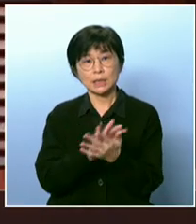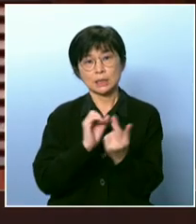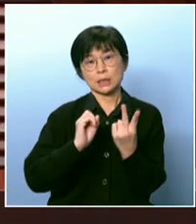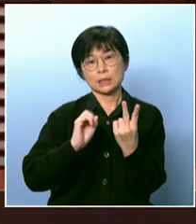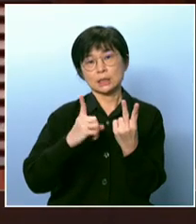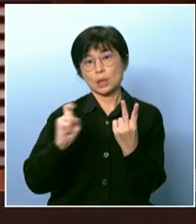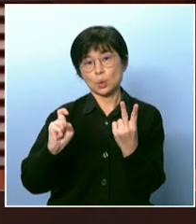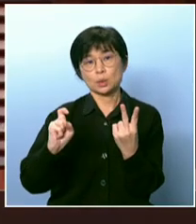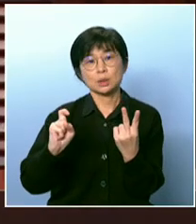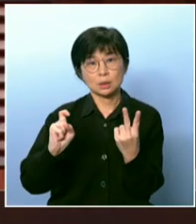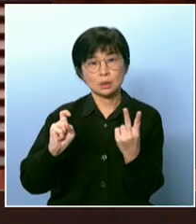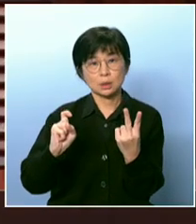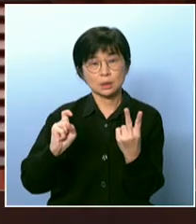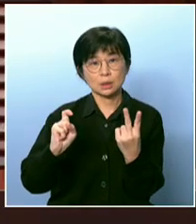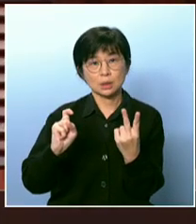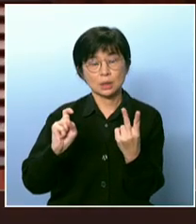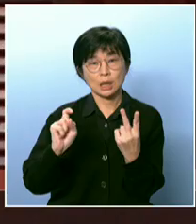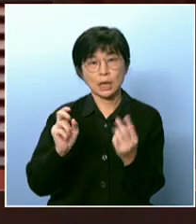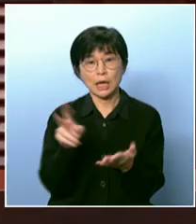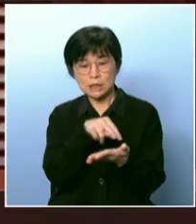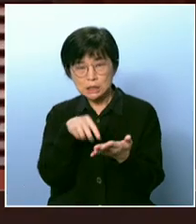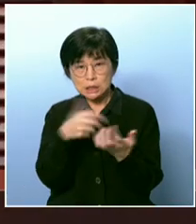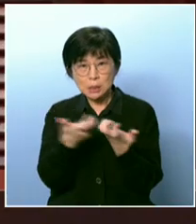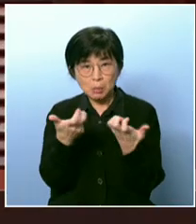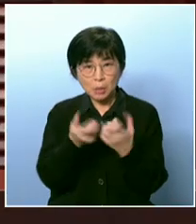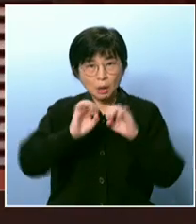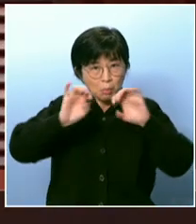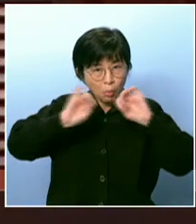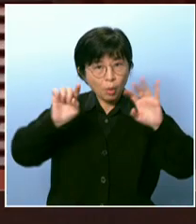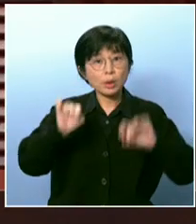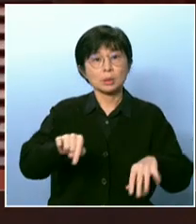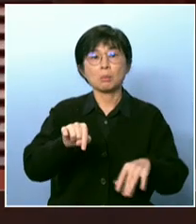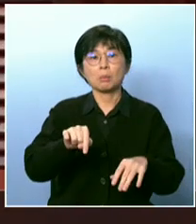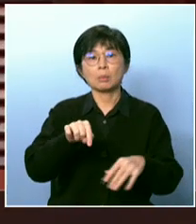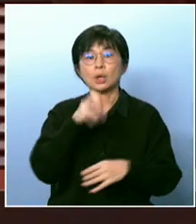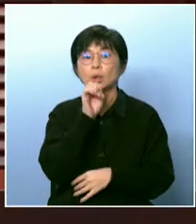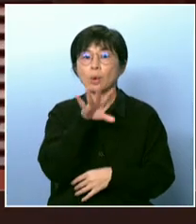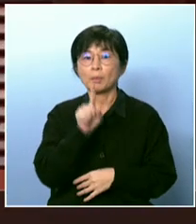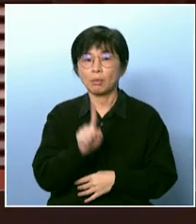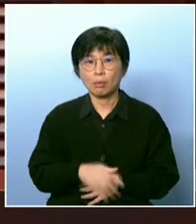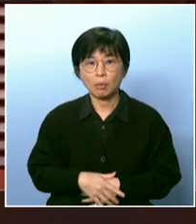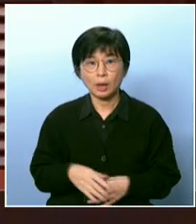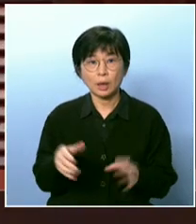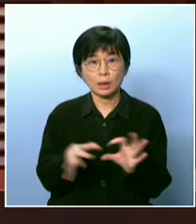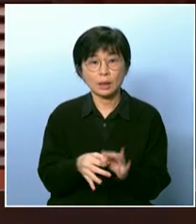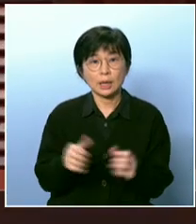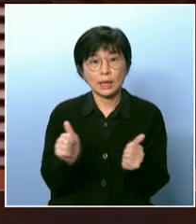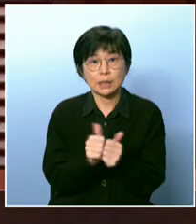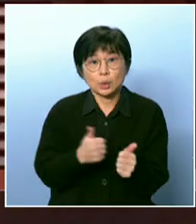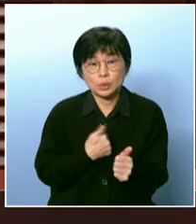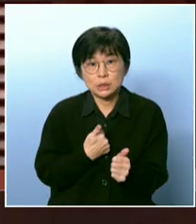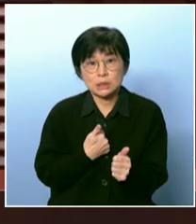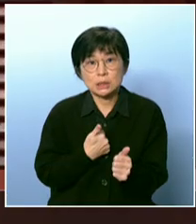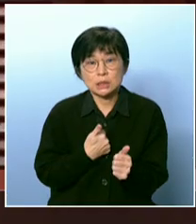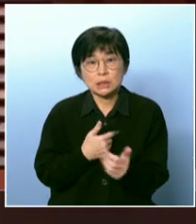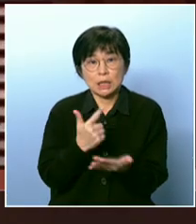have some sort of guidelines on the eligibility criteria of mentors? My third question